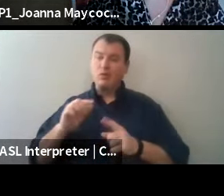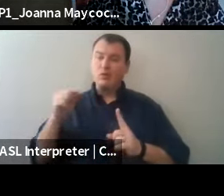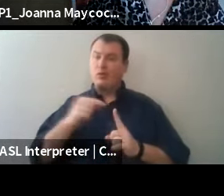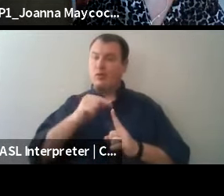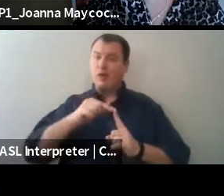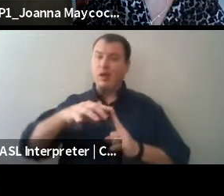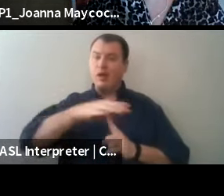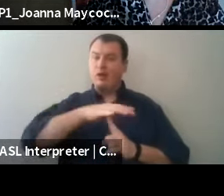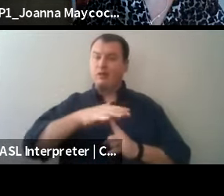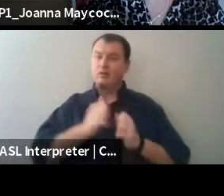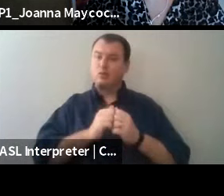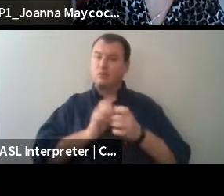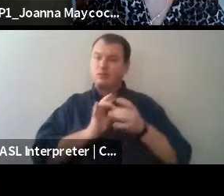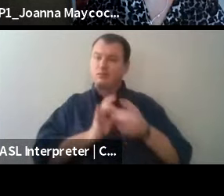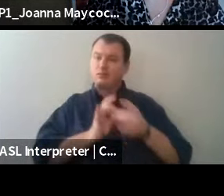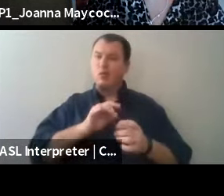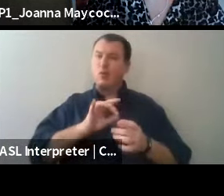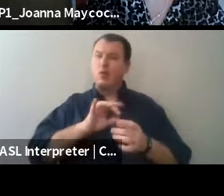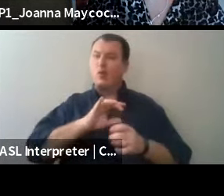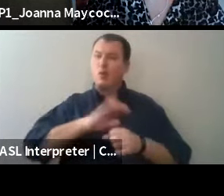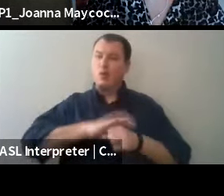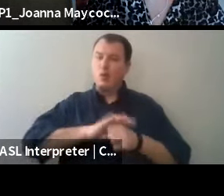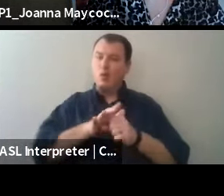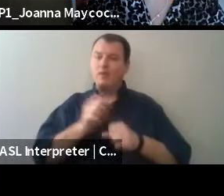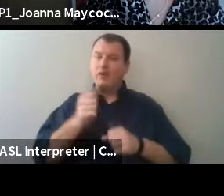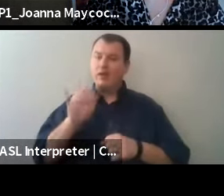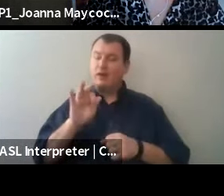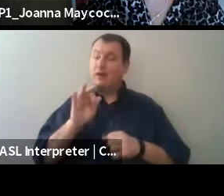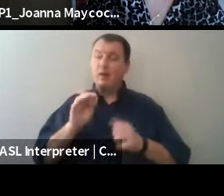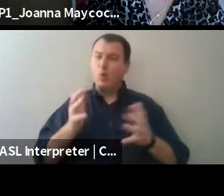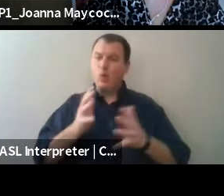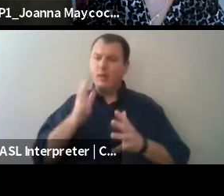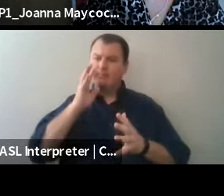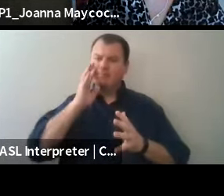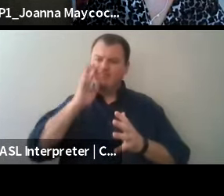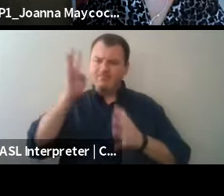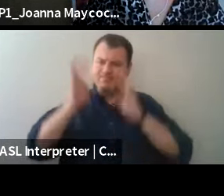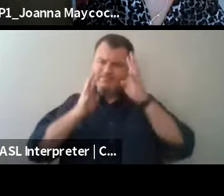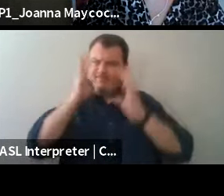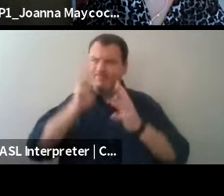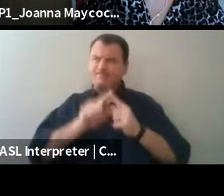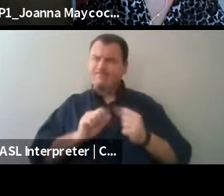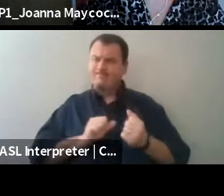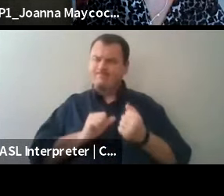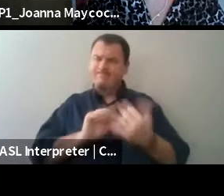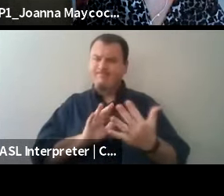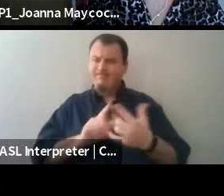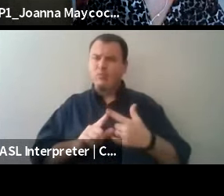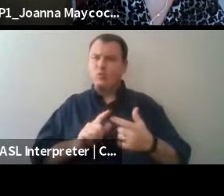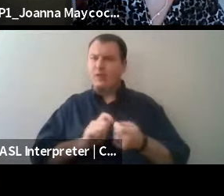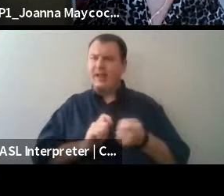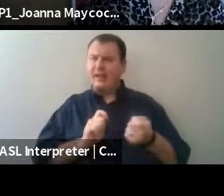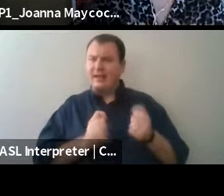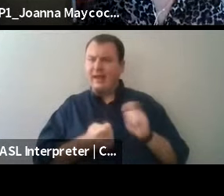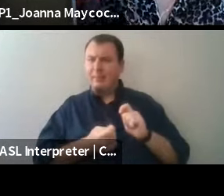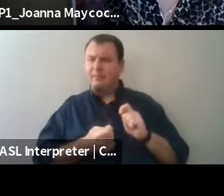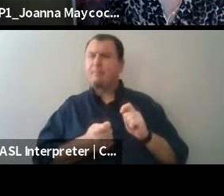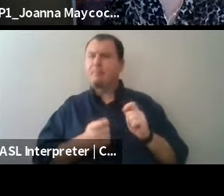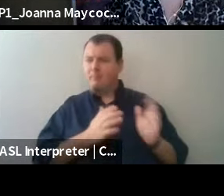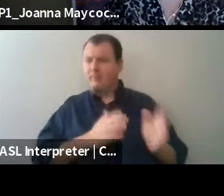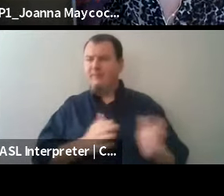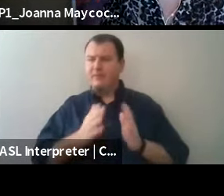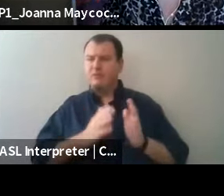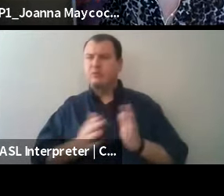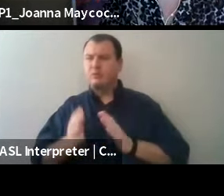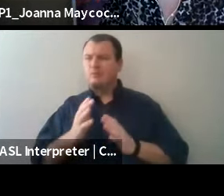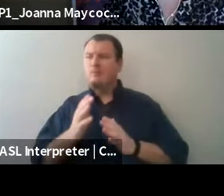COVID-19? And what are the sorts of innovative approaches that have emerged to adapt prevention programming in this new